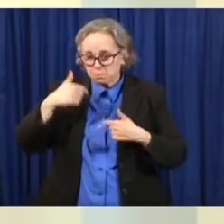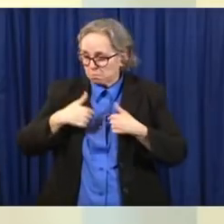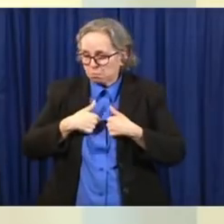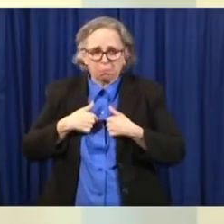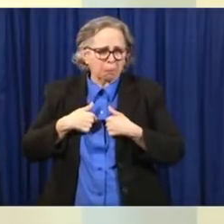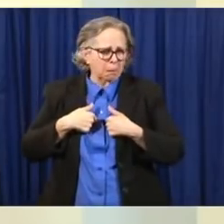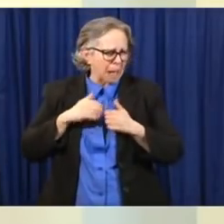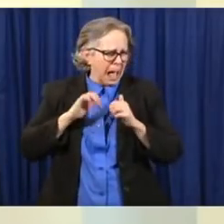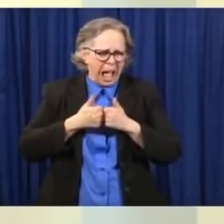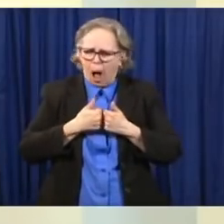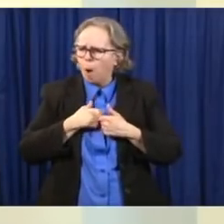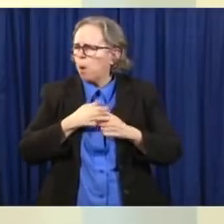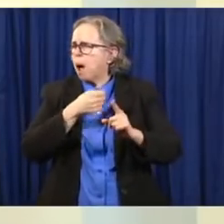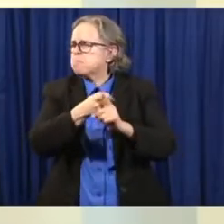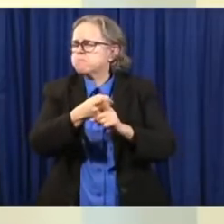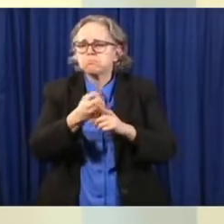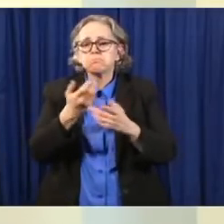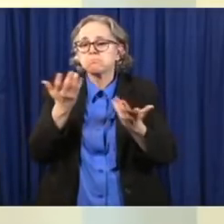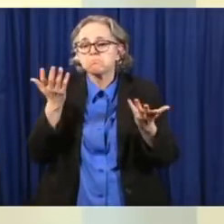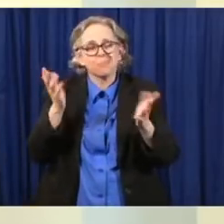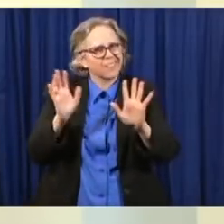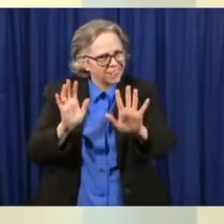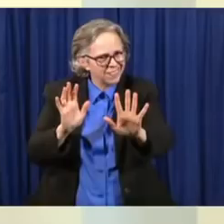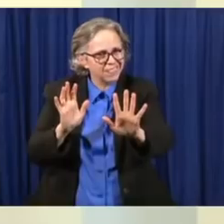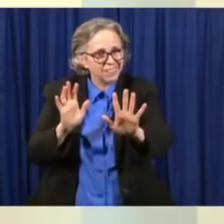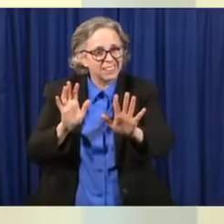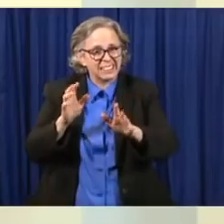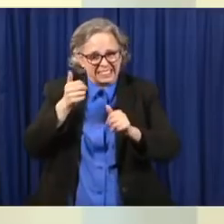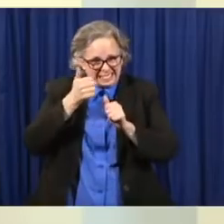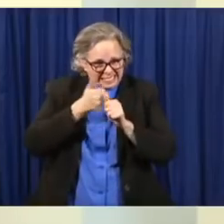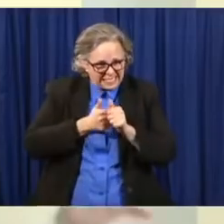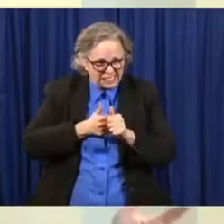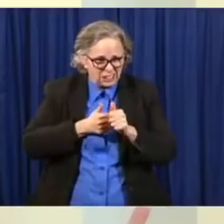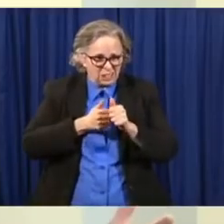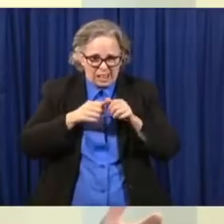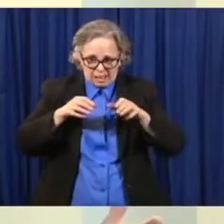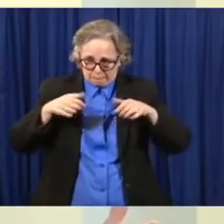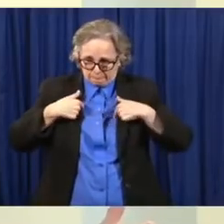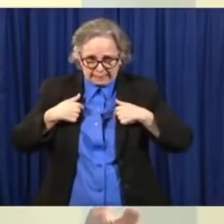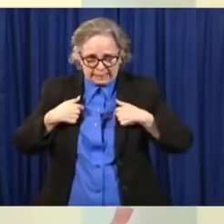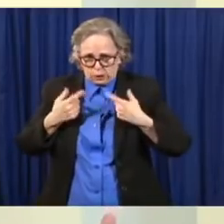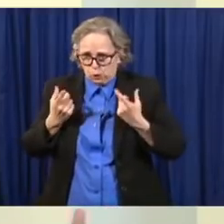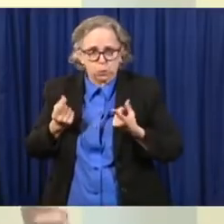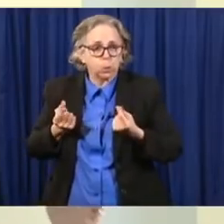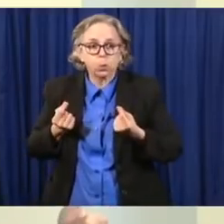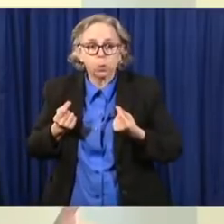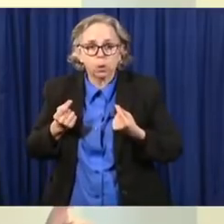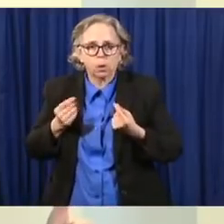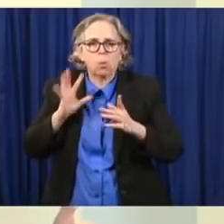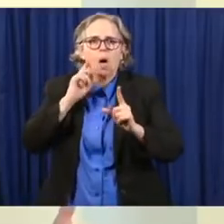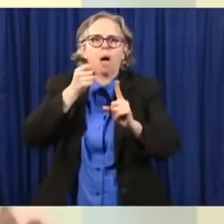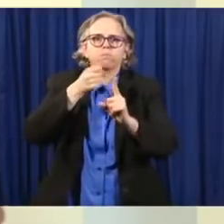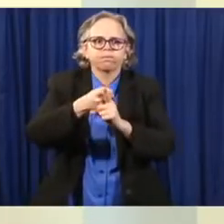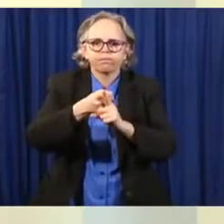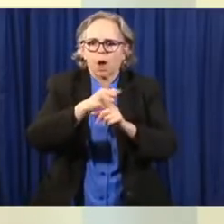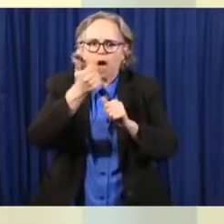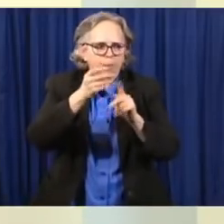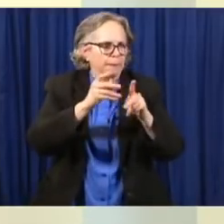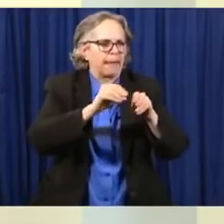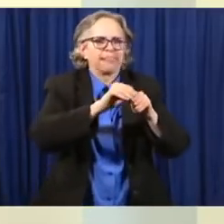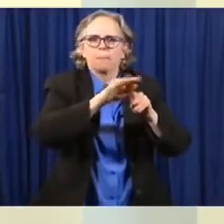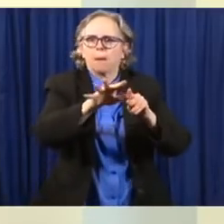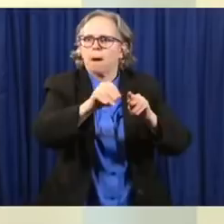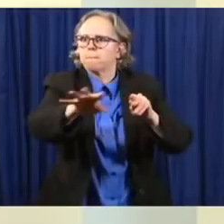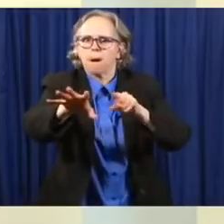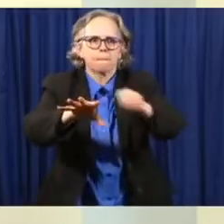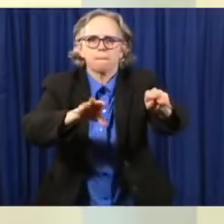effect, it's sort of the butterfly effect, that one little thing each one of us does, it magnifies over the whole of our whole population. And